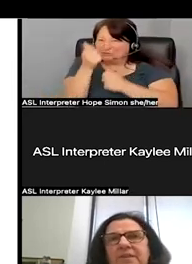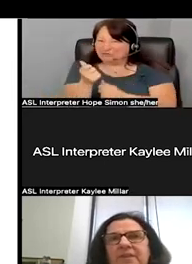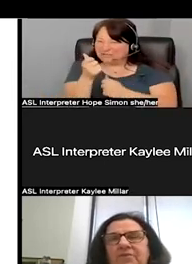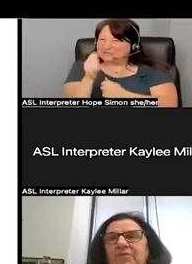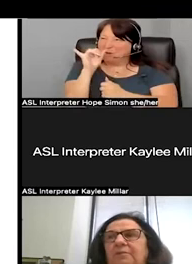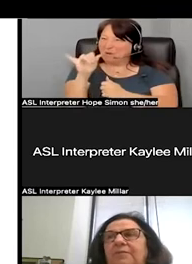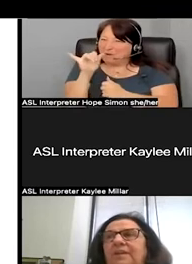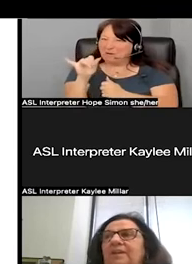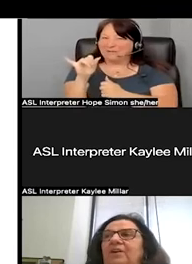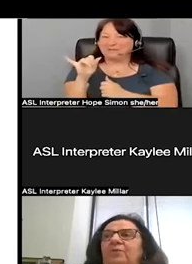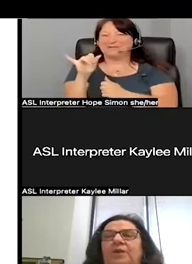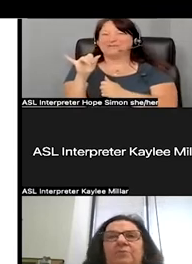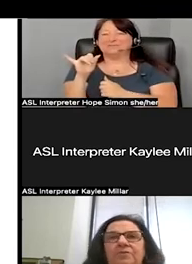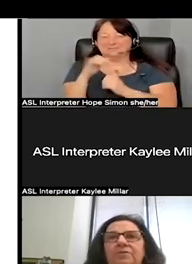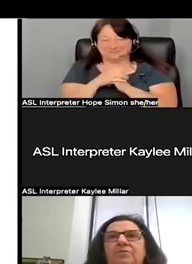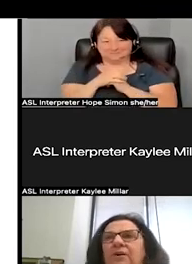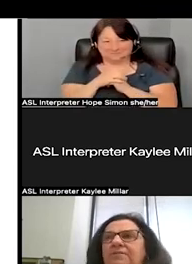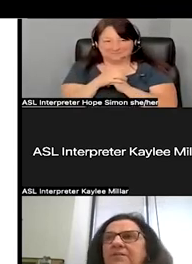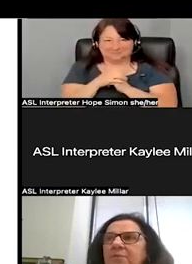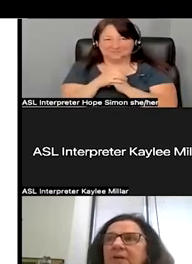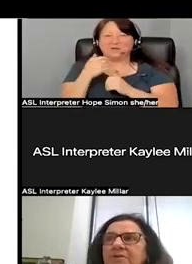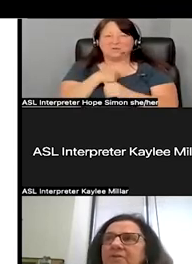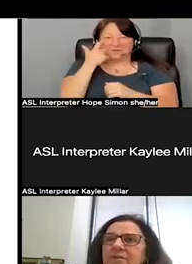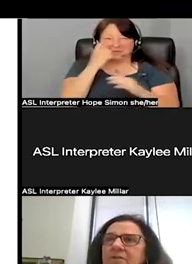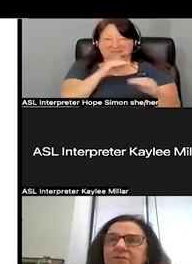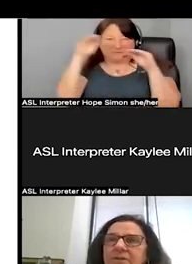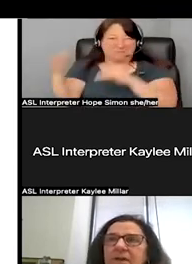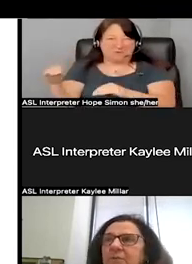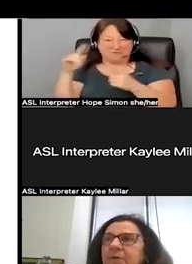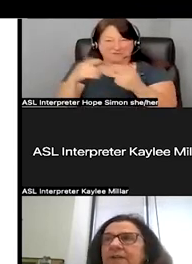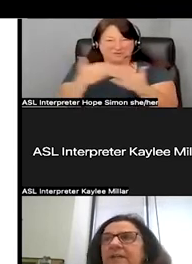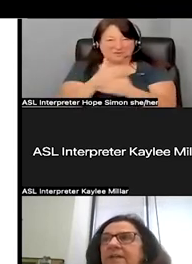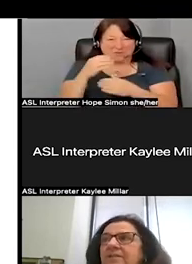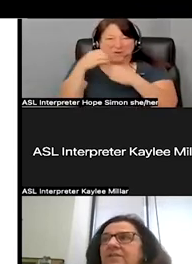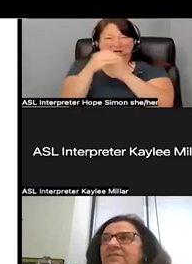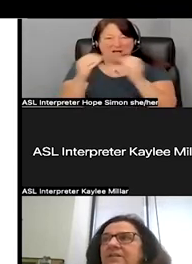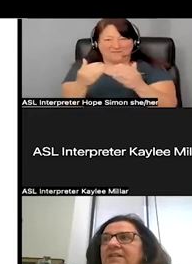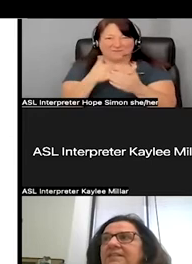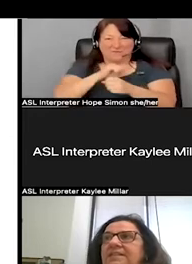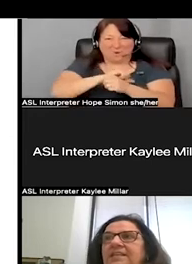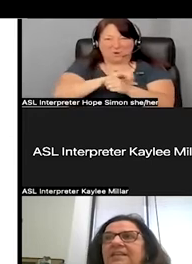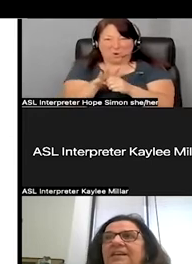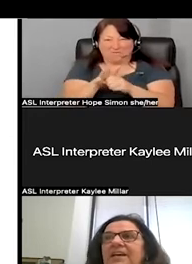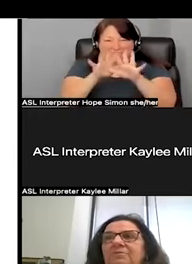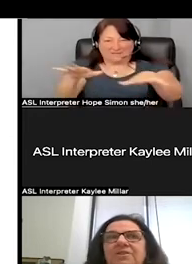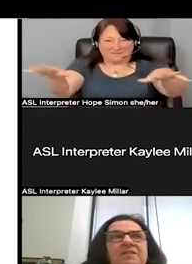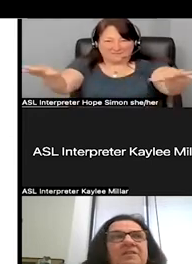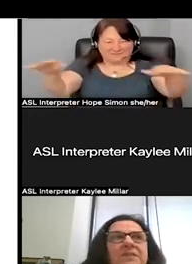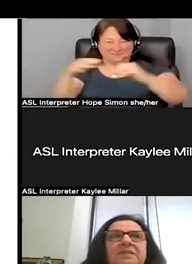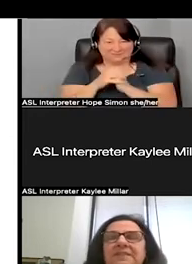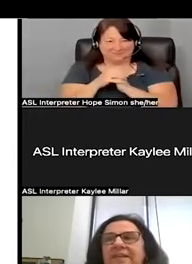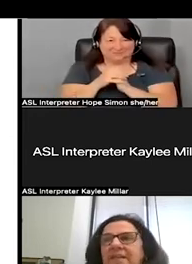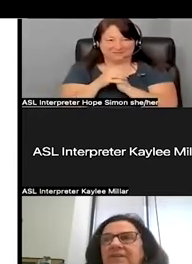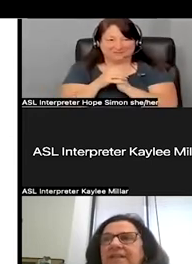members within our group. We moved to a new office prior to the COVID outbreak in 2019, just